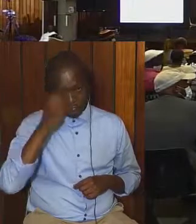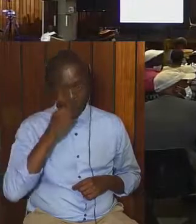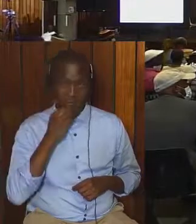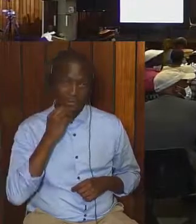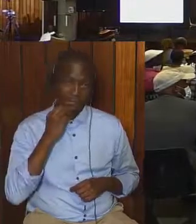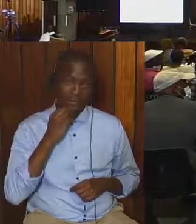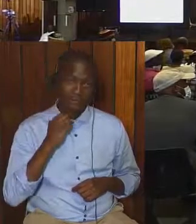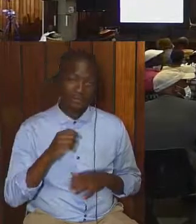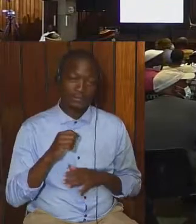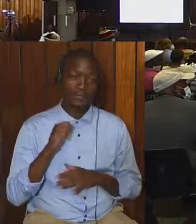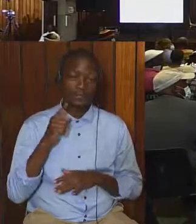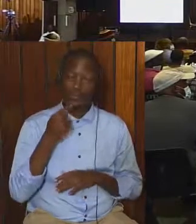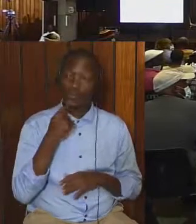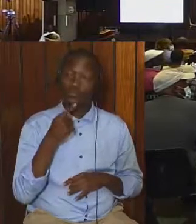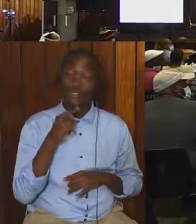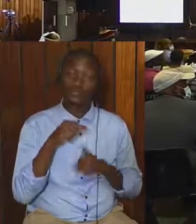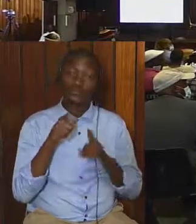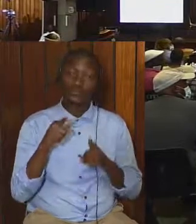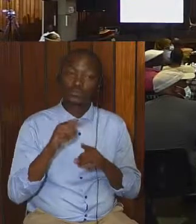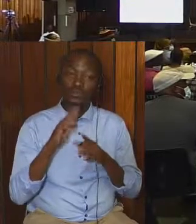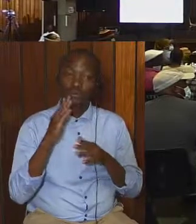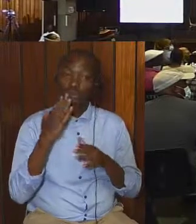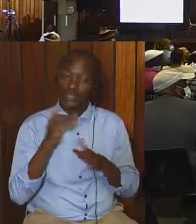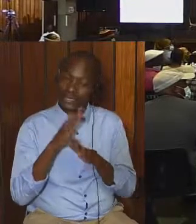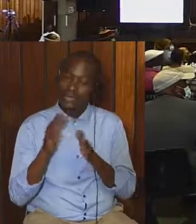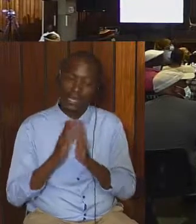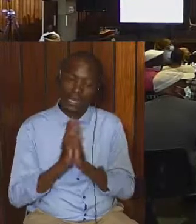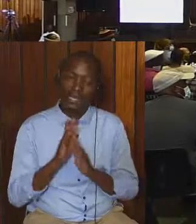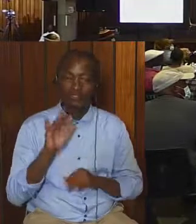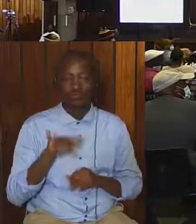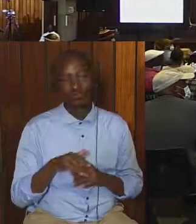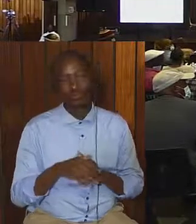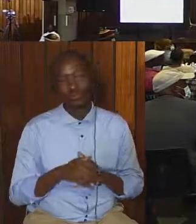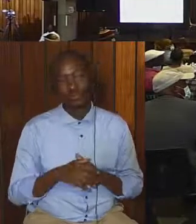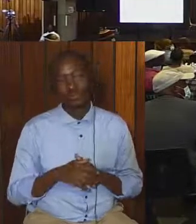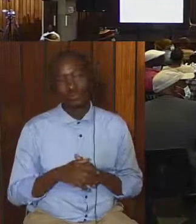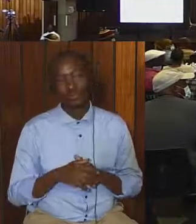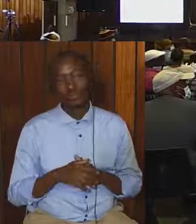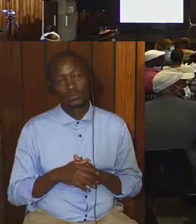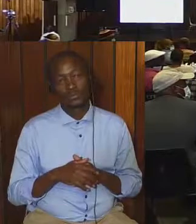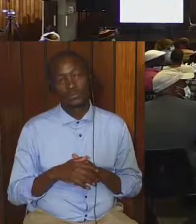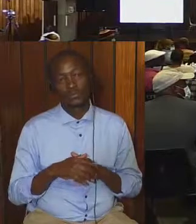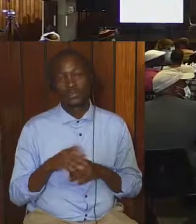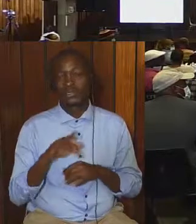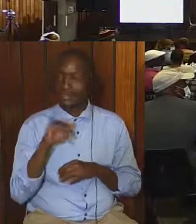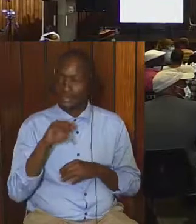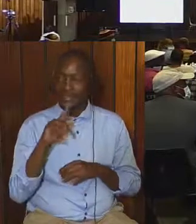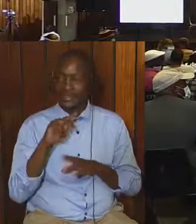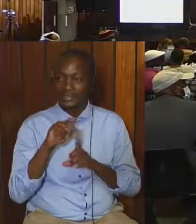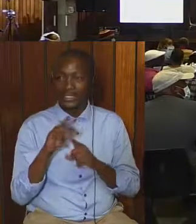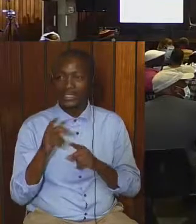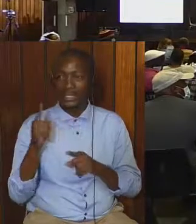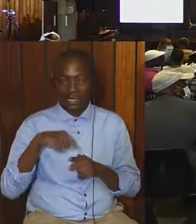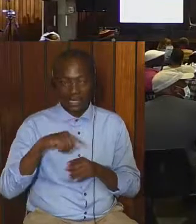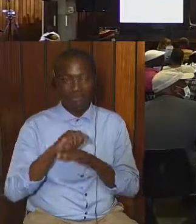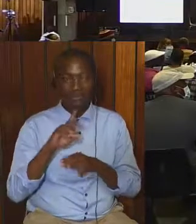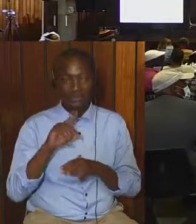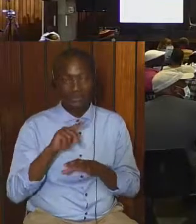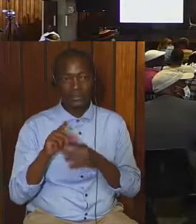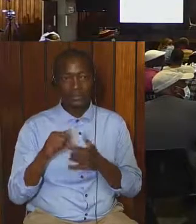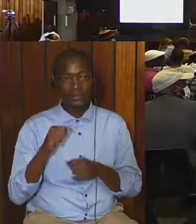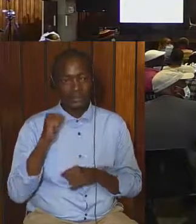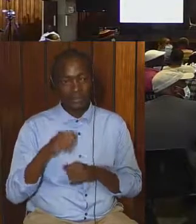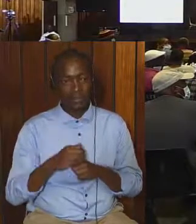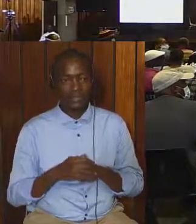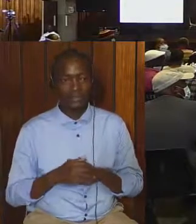Comrade, I want to say to you, please, I beg you, be with us at Zanzele, be with us at Davidson,